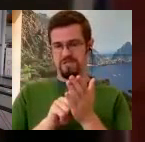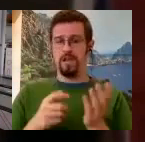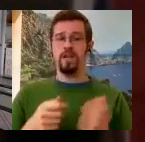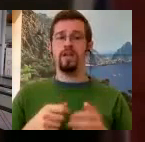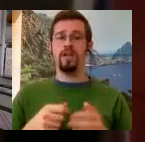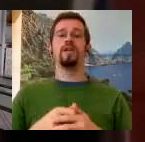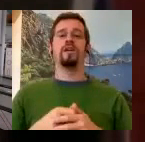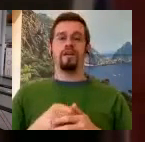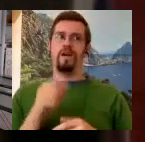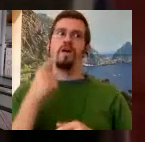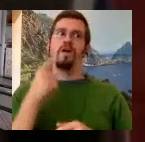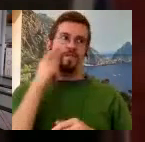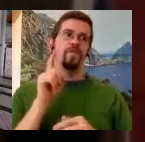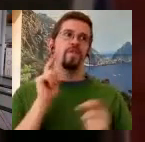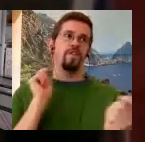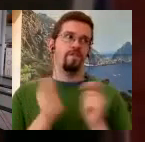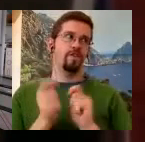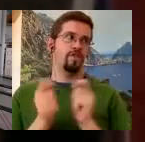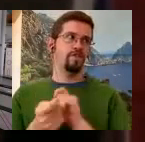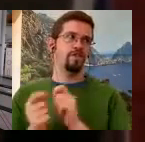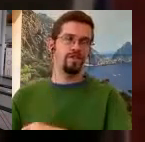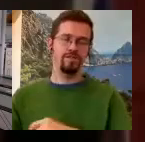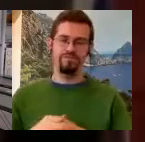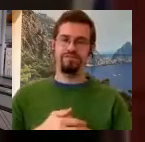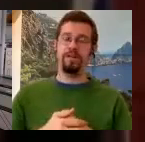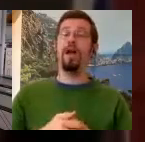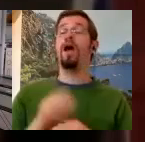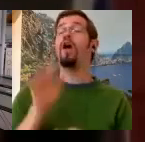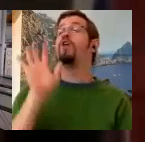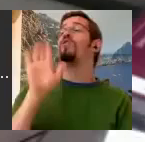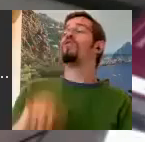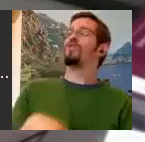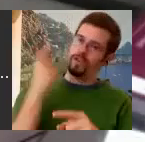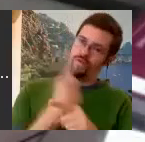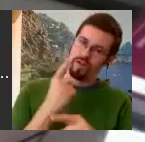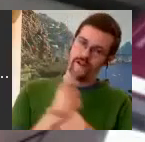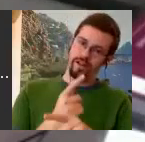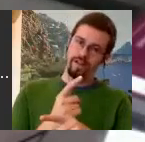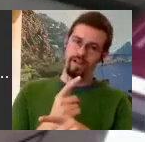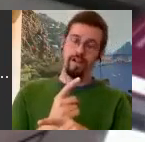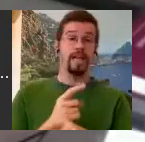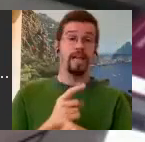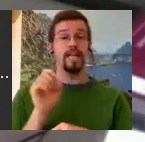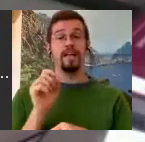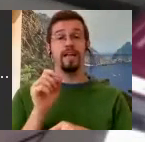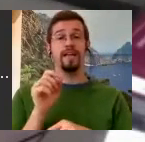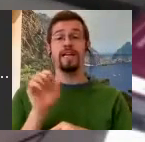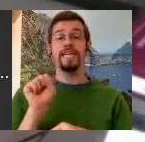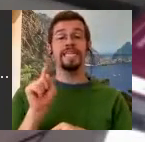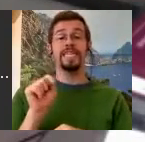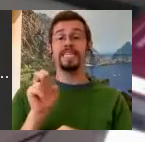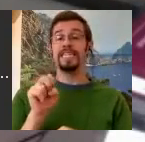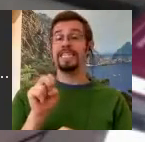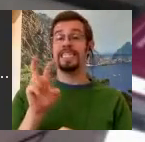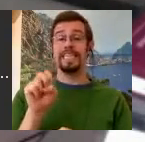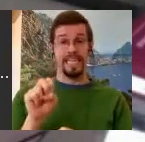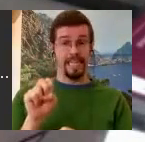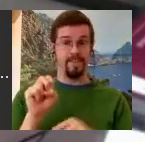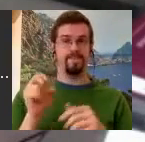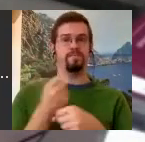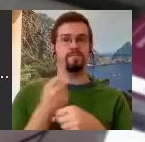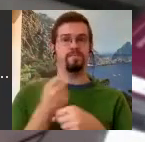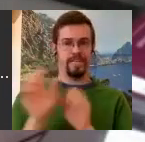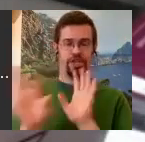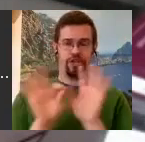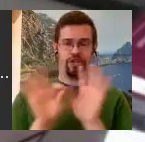yes. and then Steve, that's right. I don't think everybody knows the torture that Steve went through because we